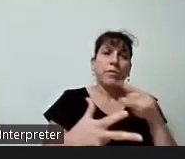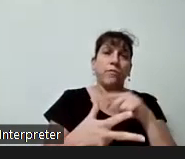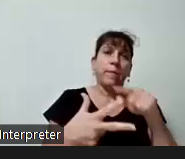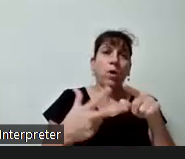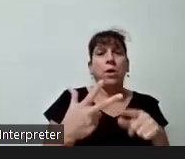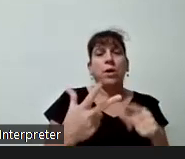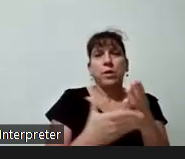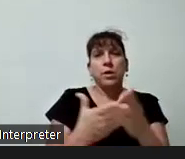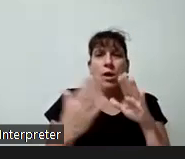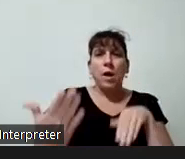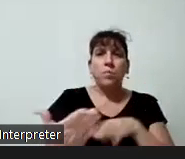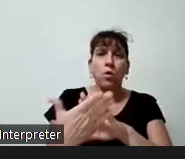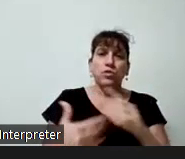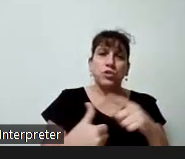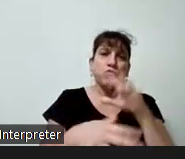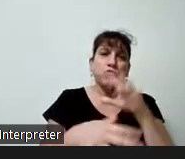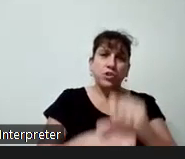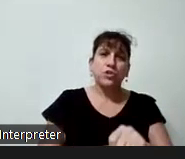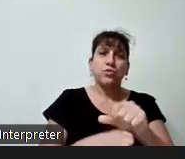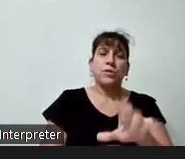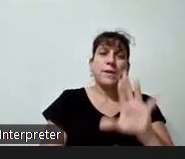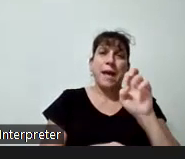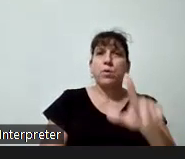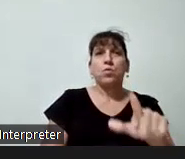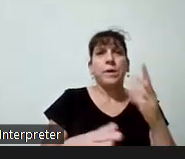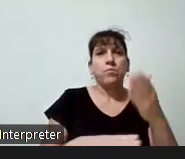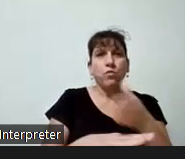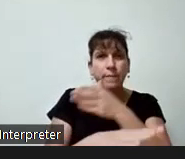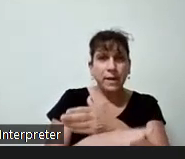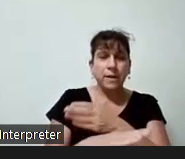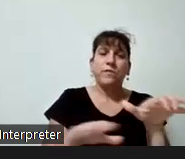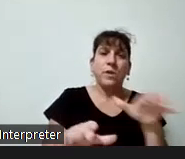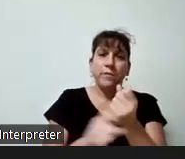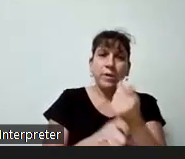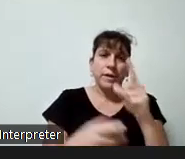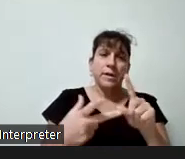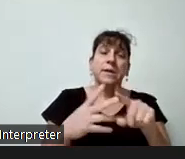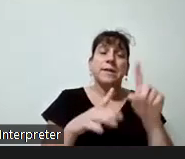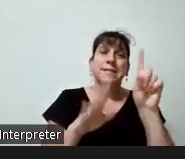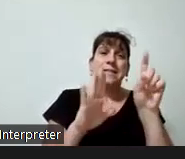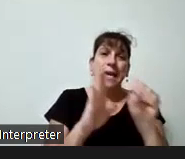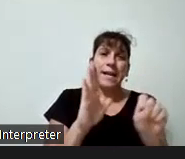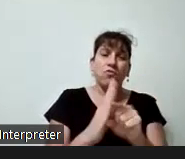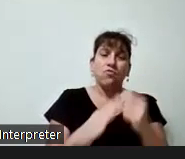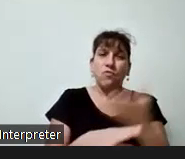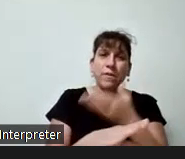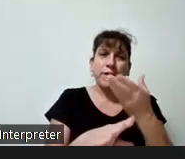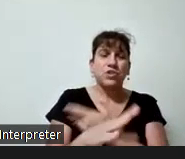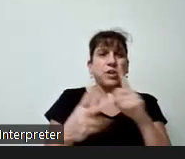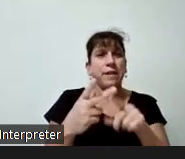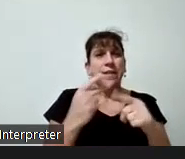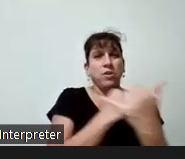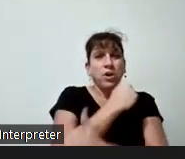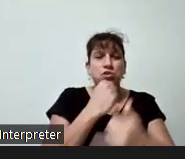approach: traditional capital improvement, which we've done on a yearly basis, stage renovations, and the nation's first public